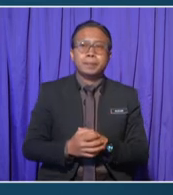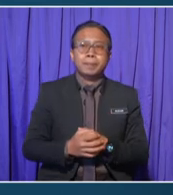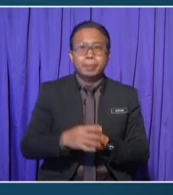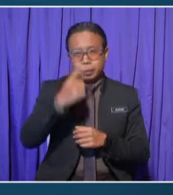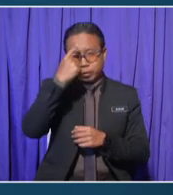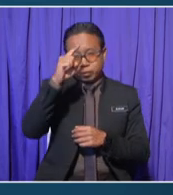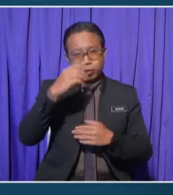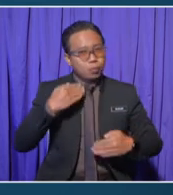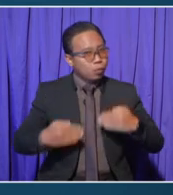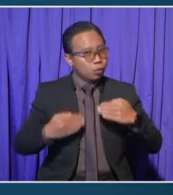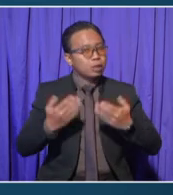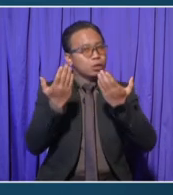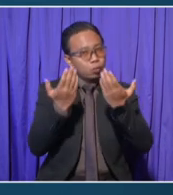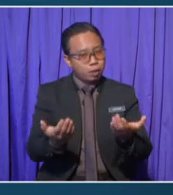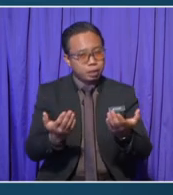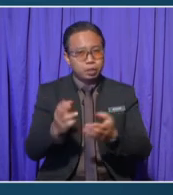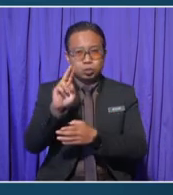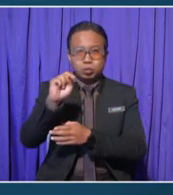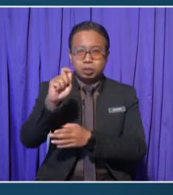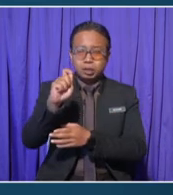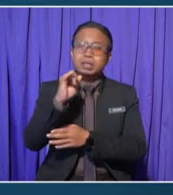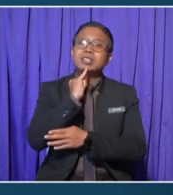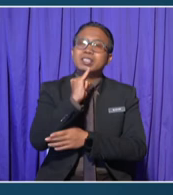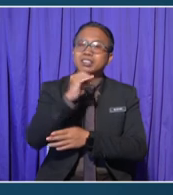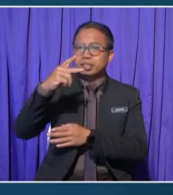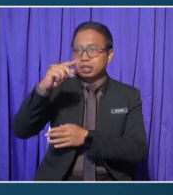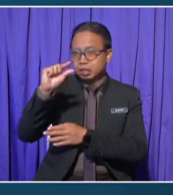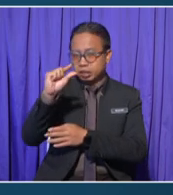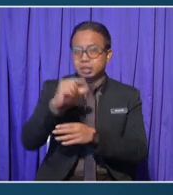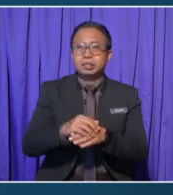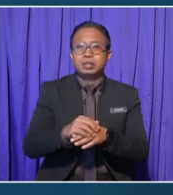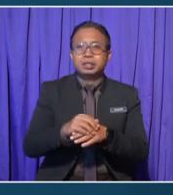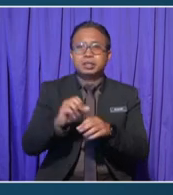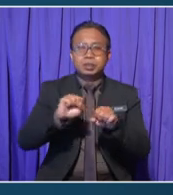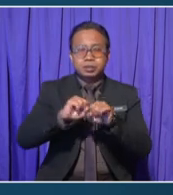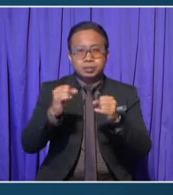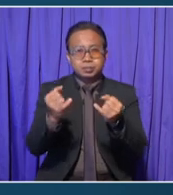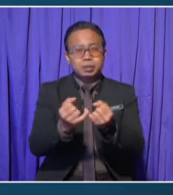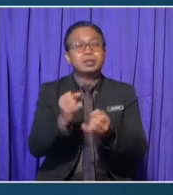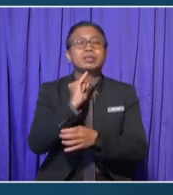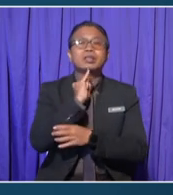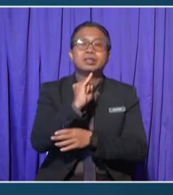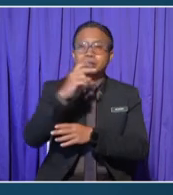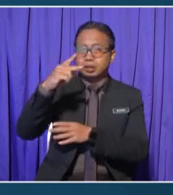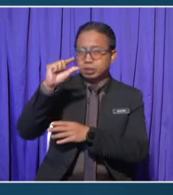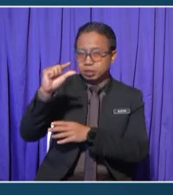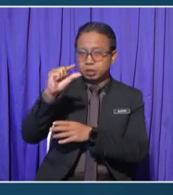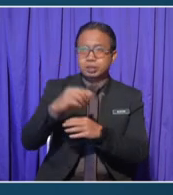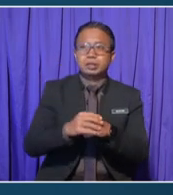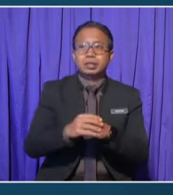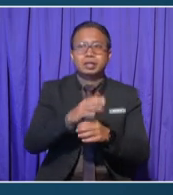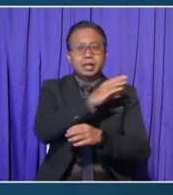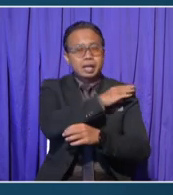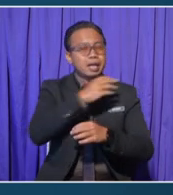For body weight, the unit is kilogram. The symbol is kg and the